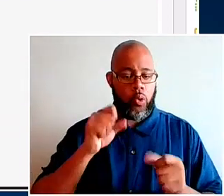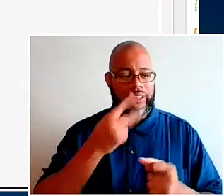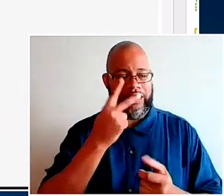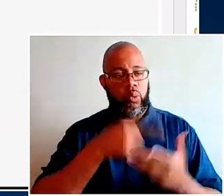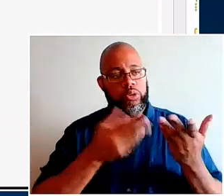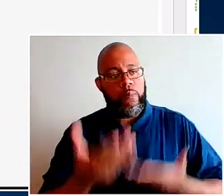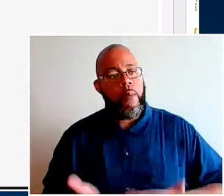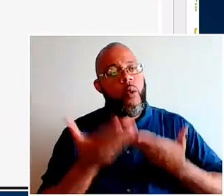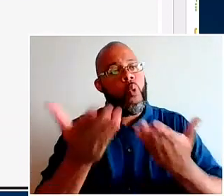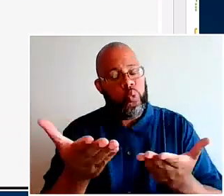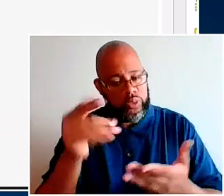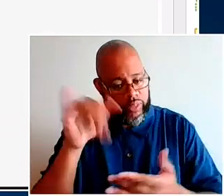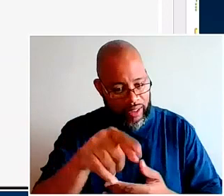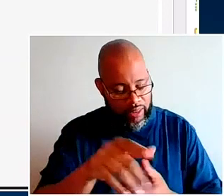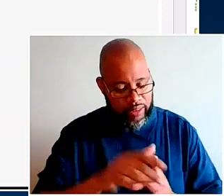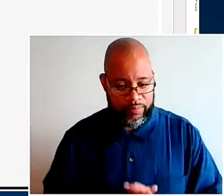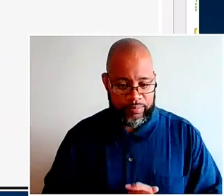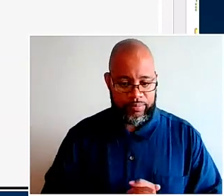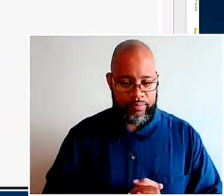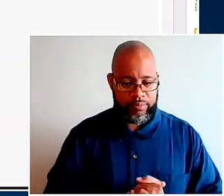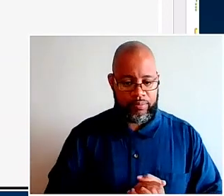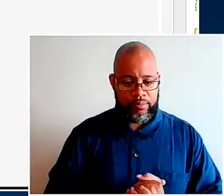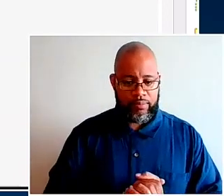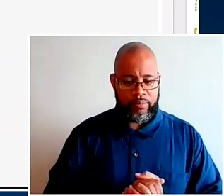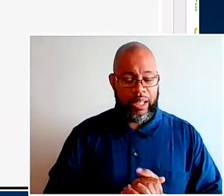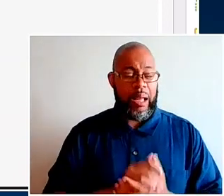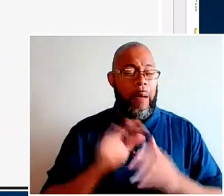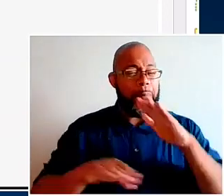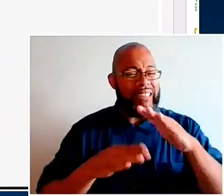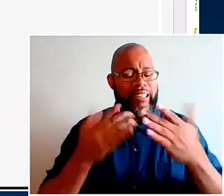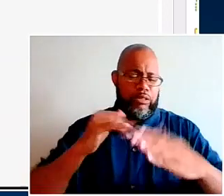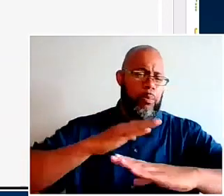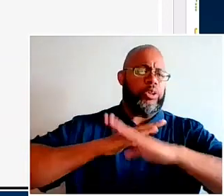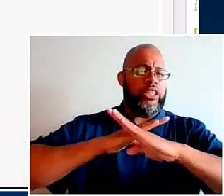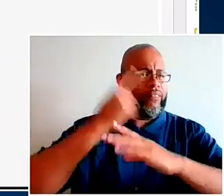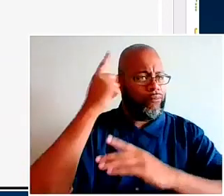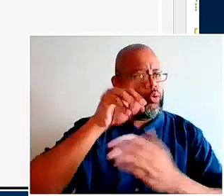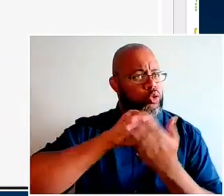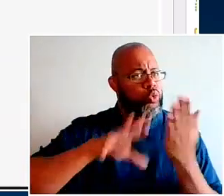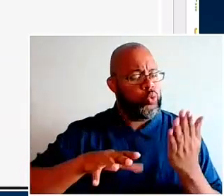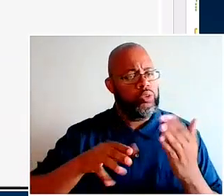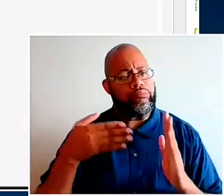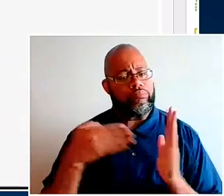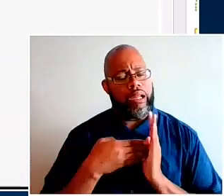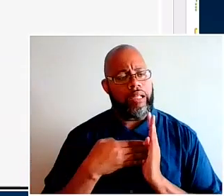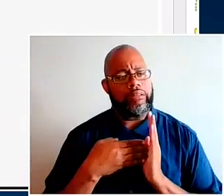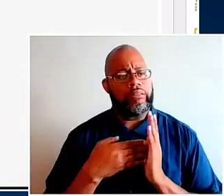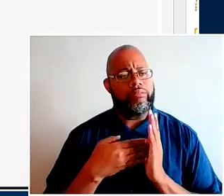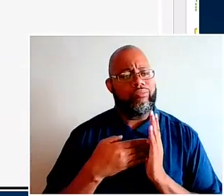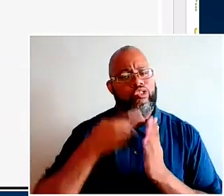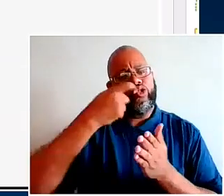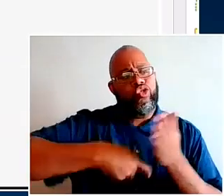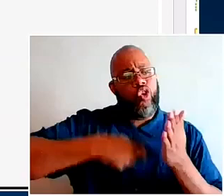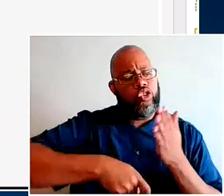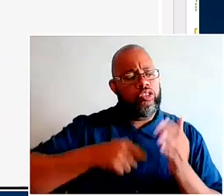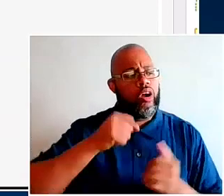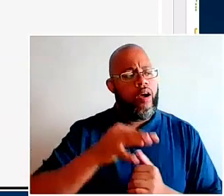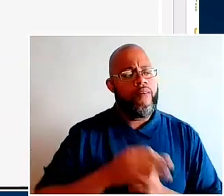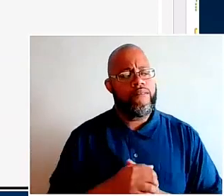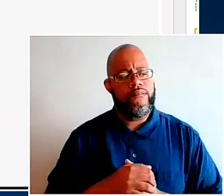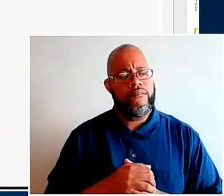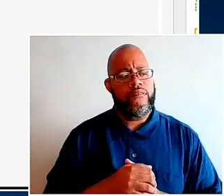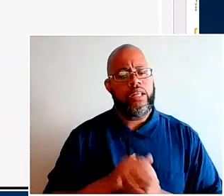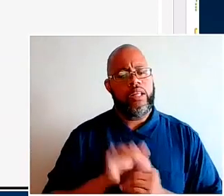as basic protections to students against the charging of these